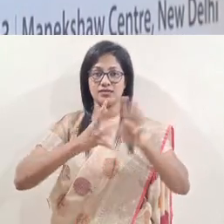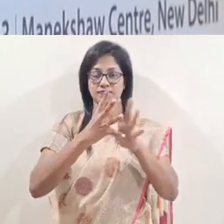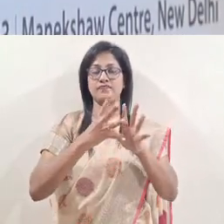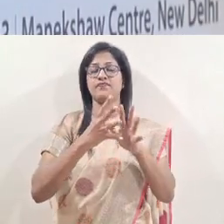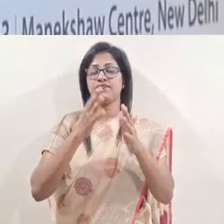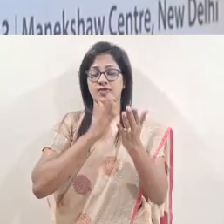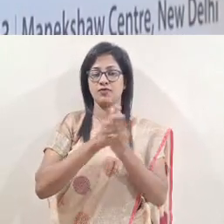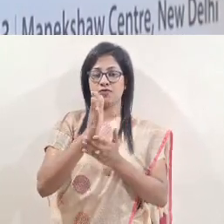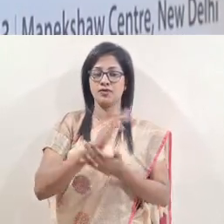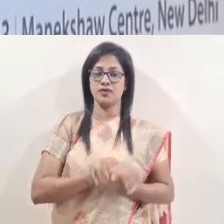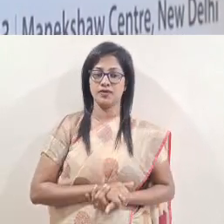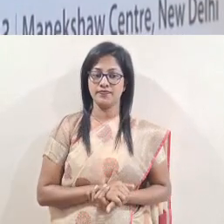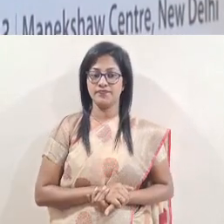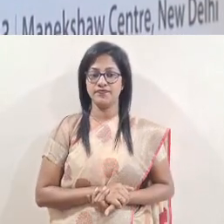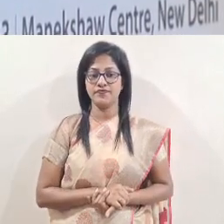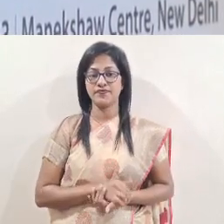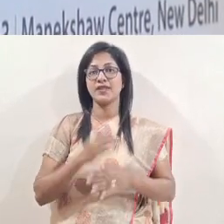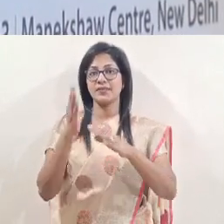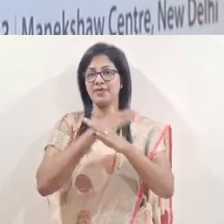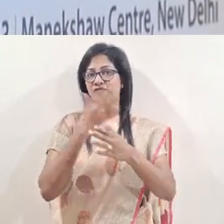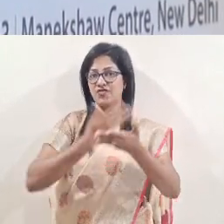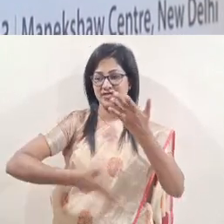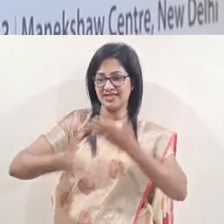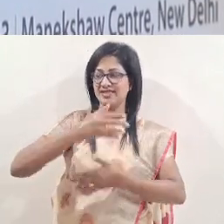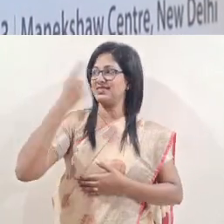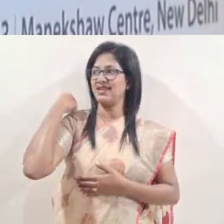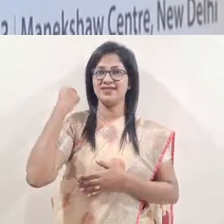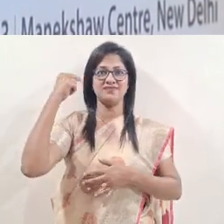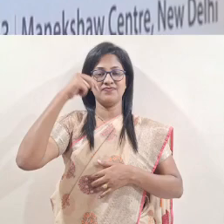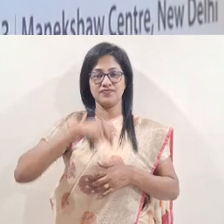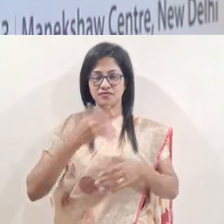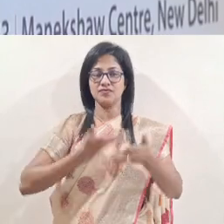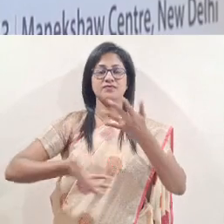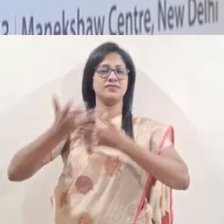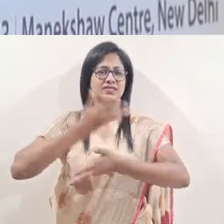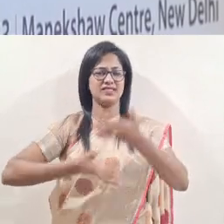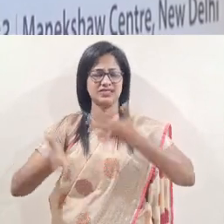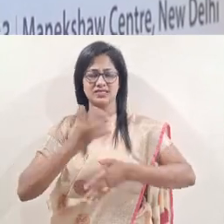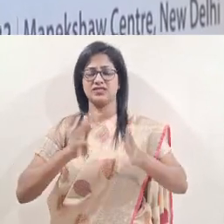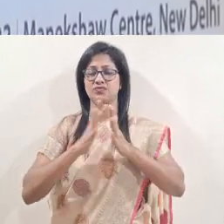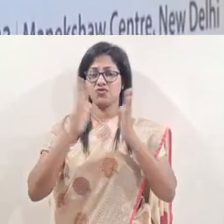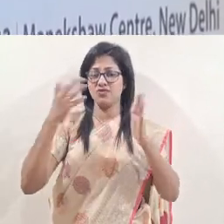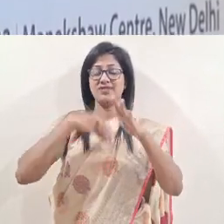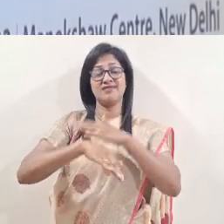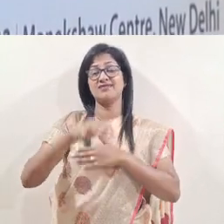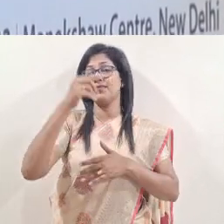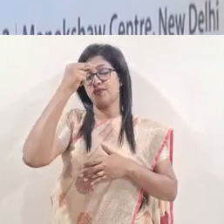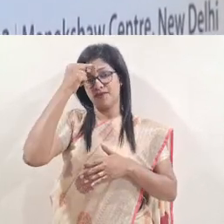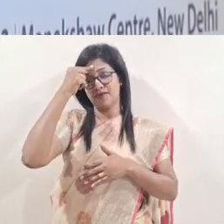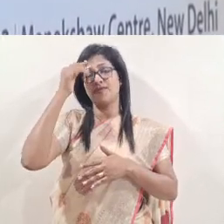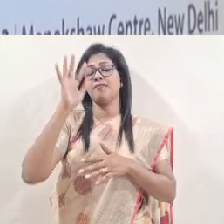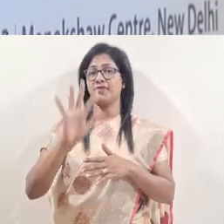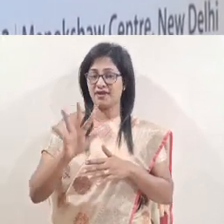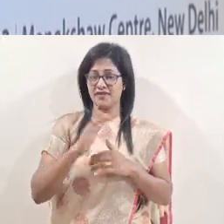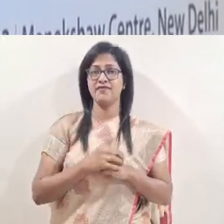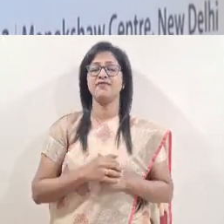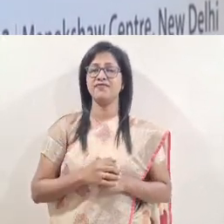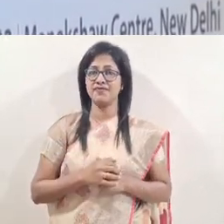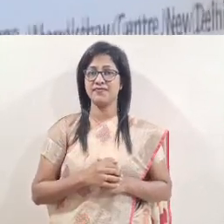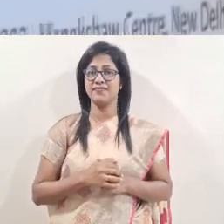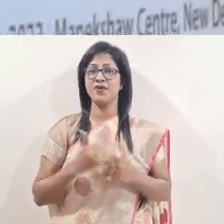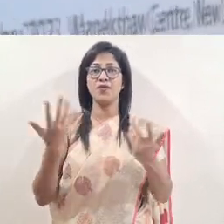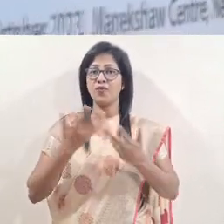So as being discussed from yesterday itself, that there are going to be issues that will be coming up because of the